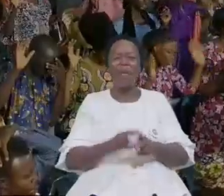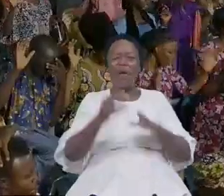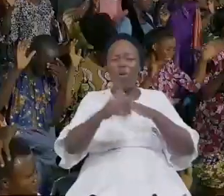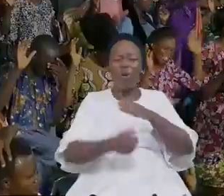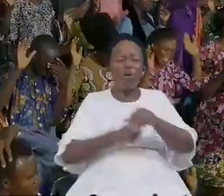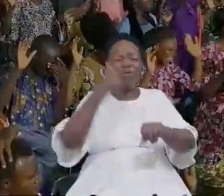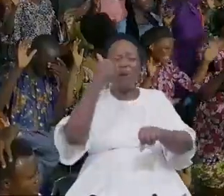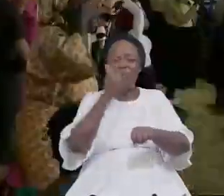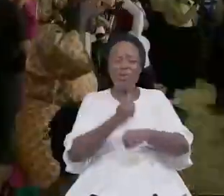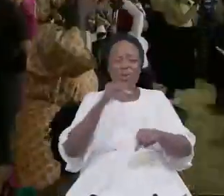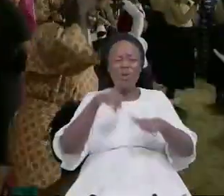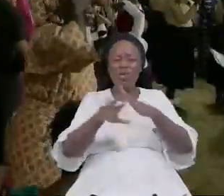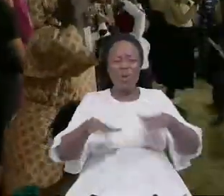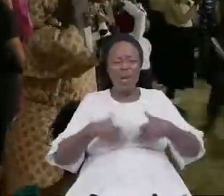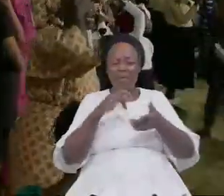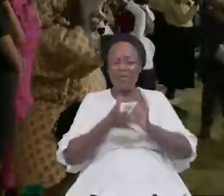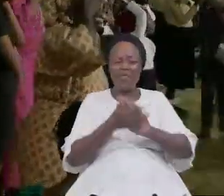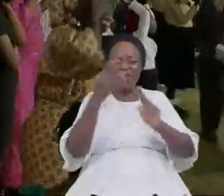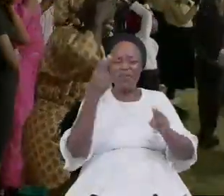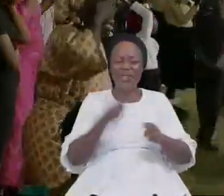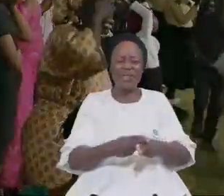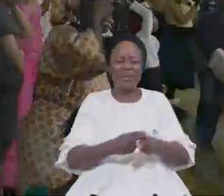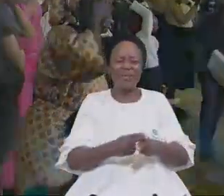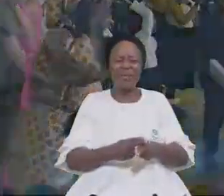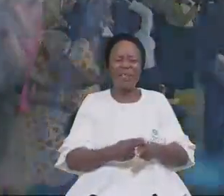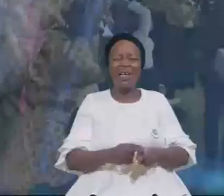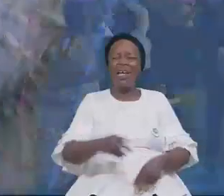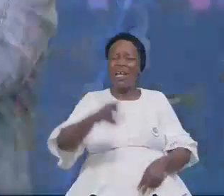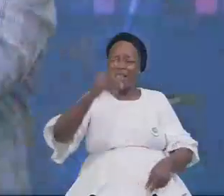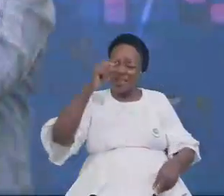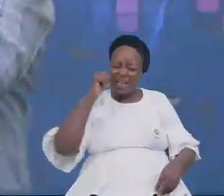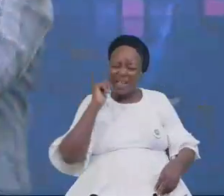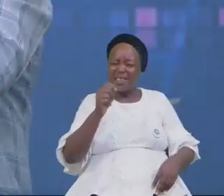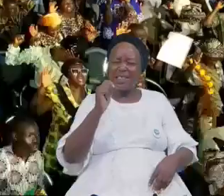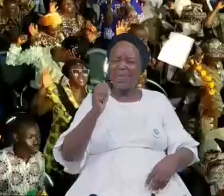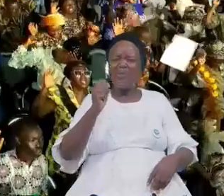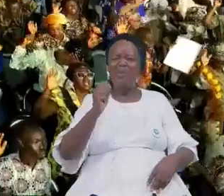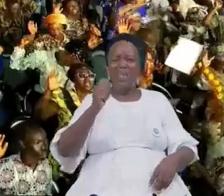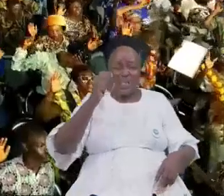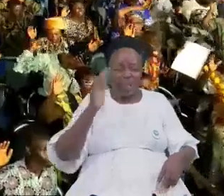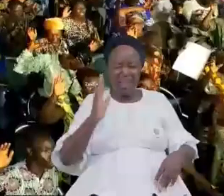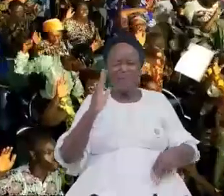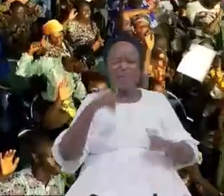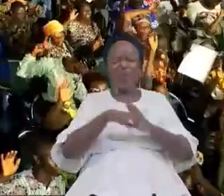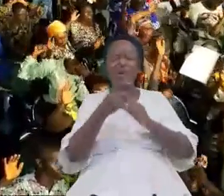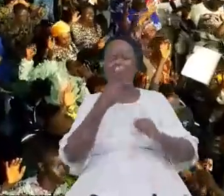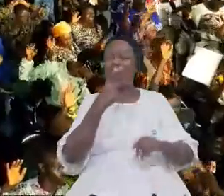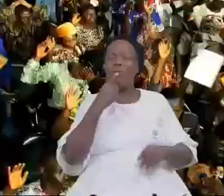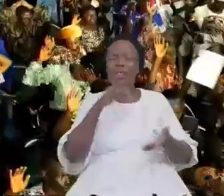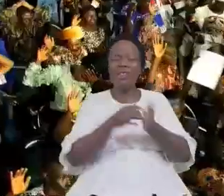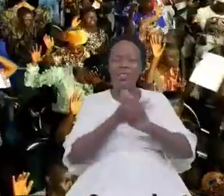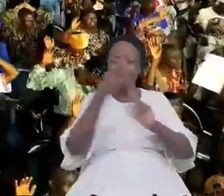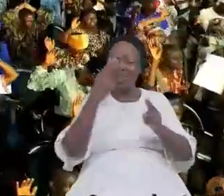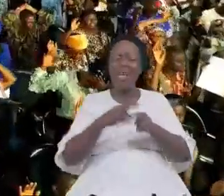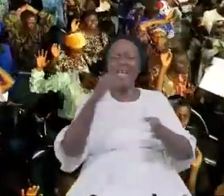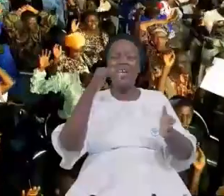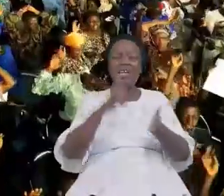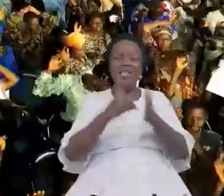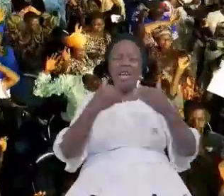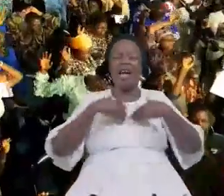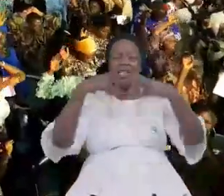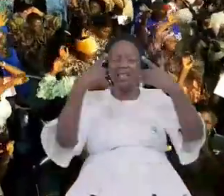Confirmation in your life. Testimony in your mouth. It is done